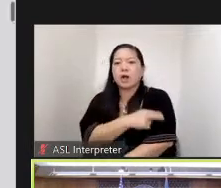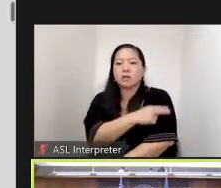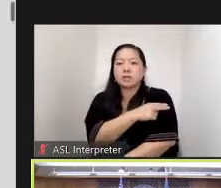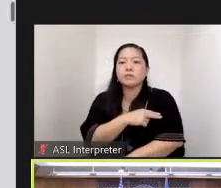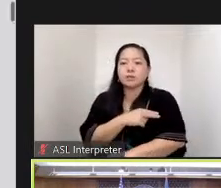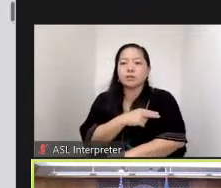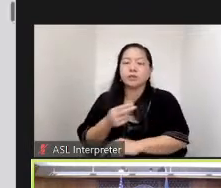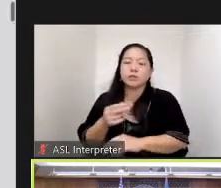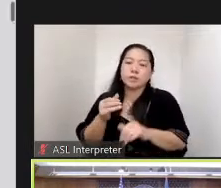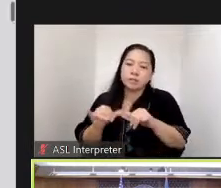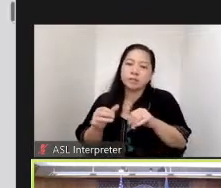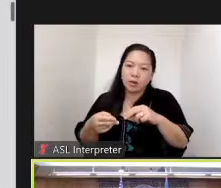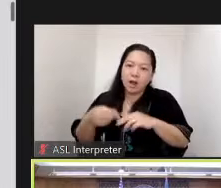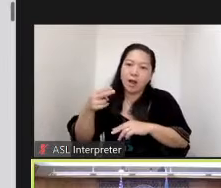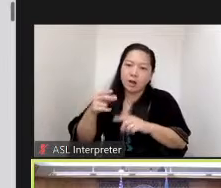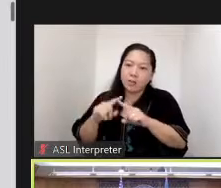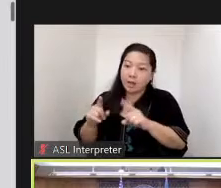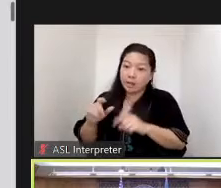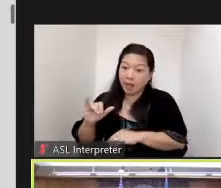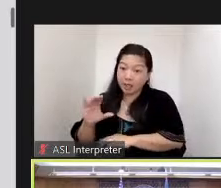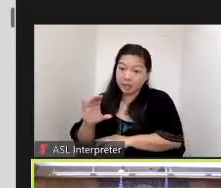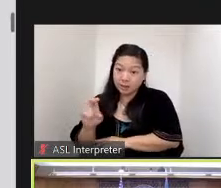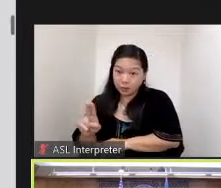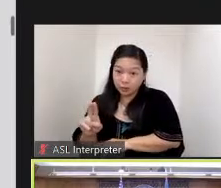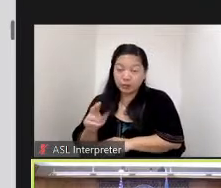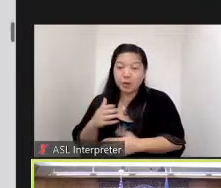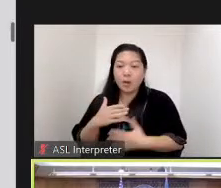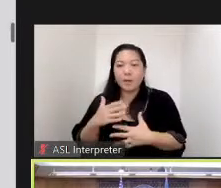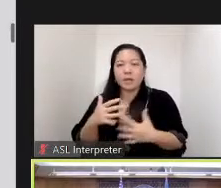lower. Next slide.